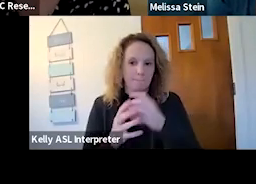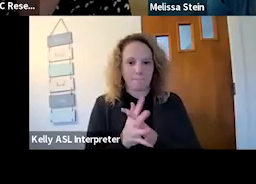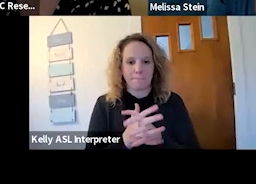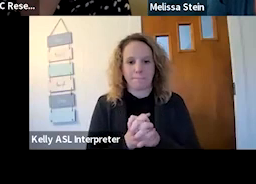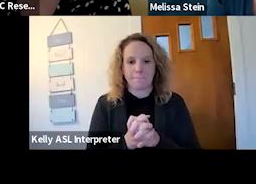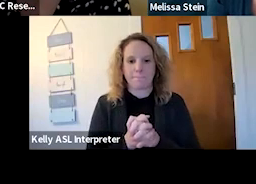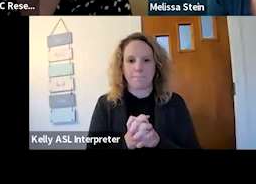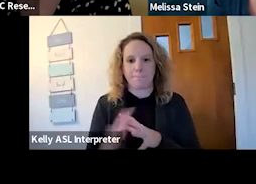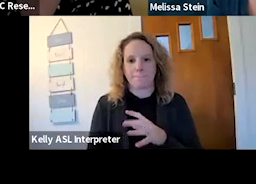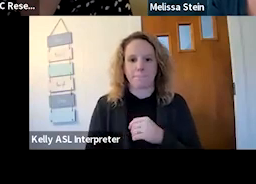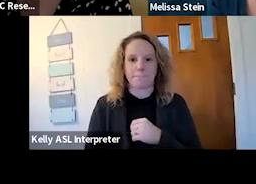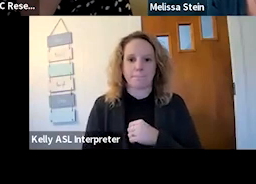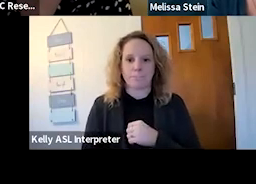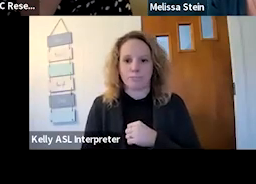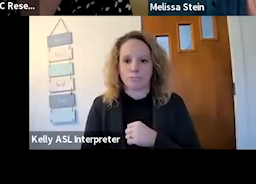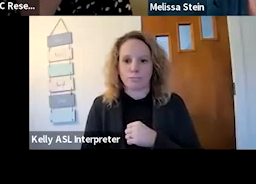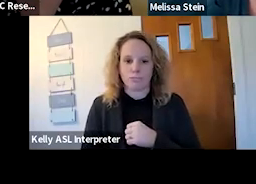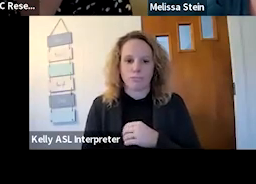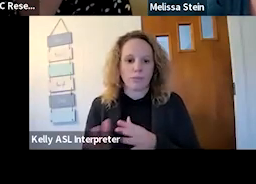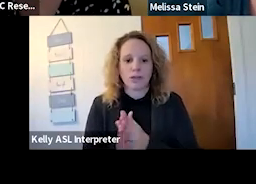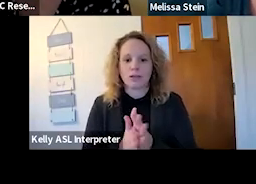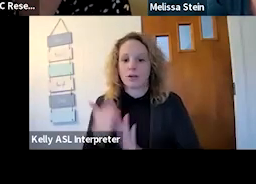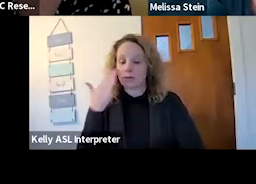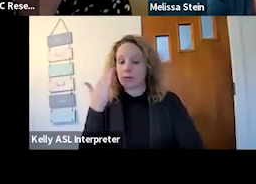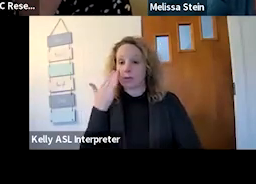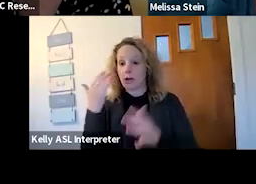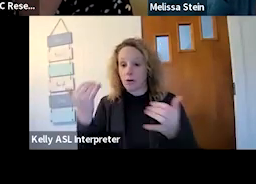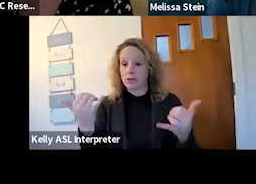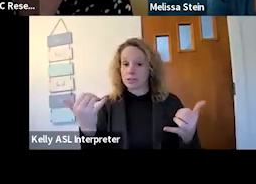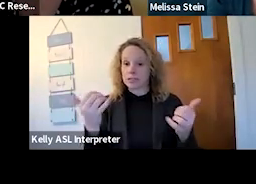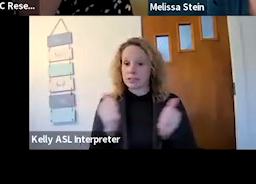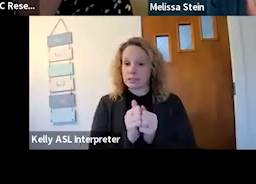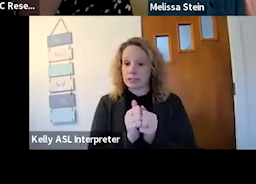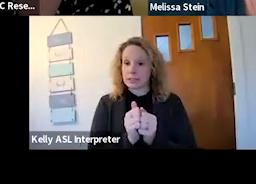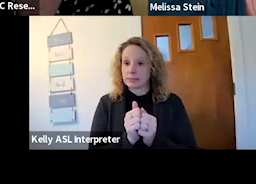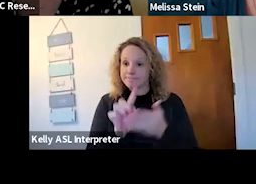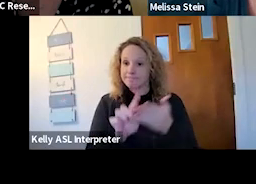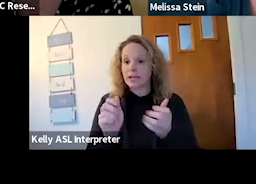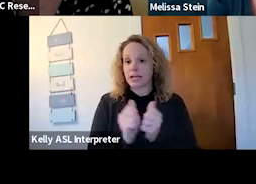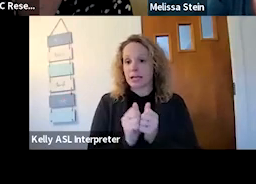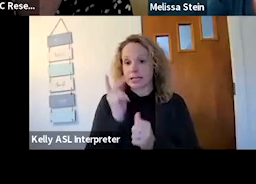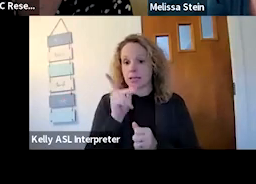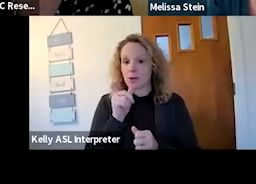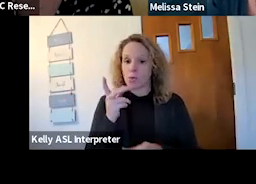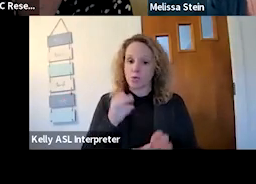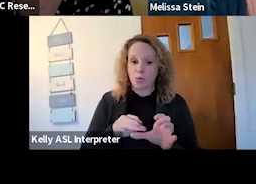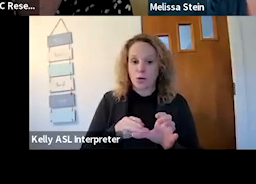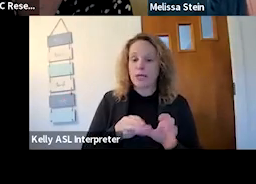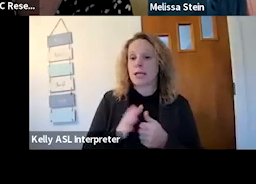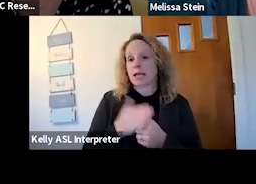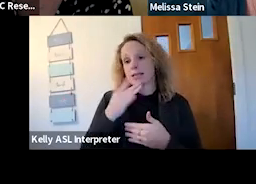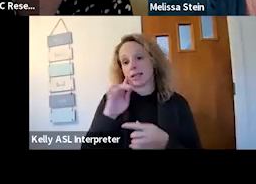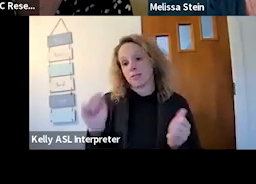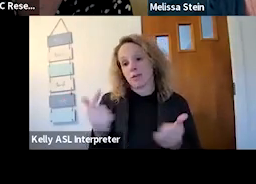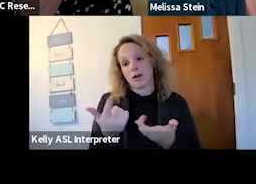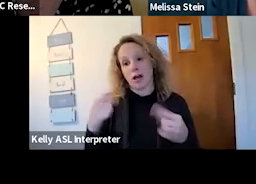So you've heard from who is going to be presenting to us today. Let's just check in to see who is joining us. And thanks so much to all of you who